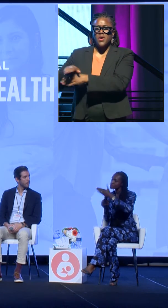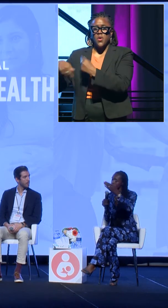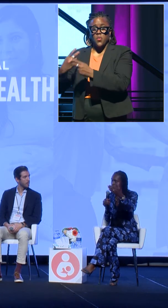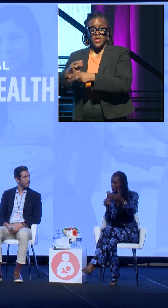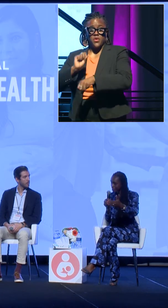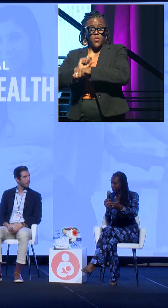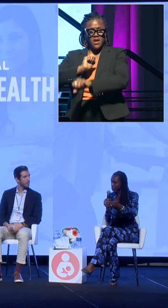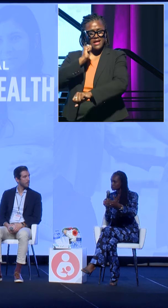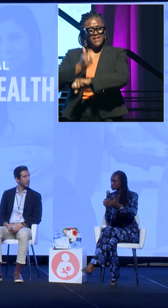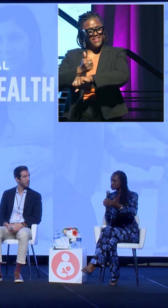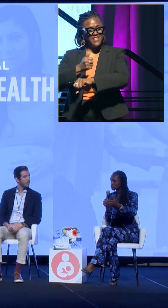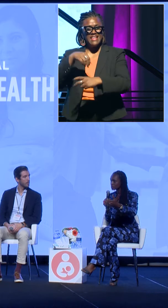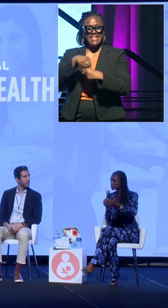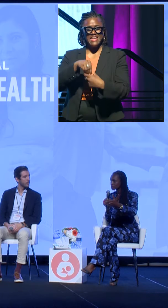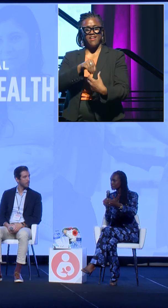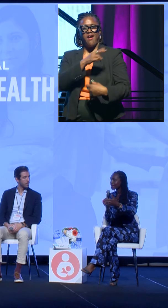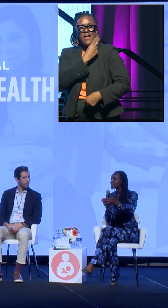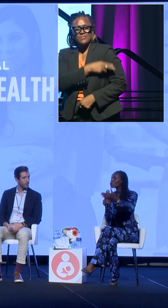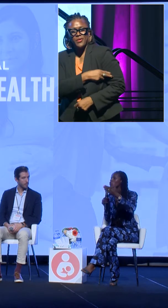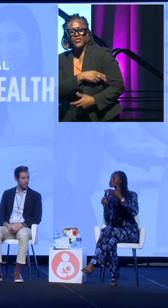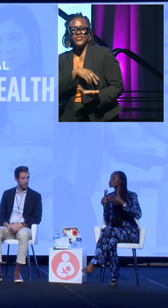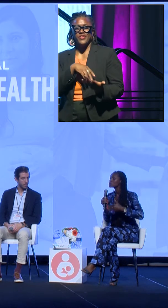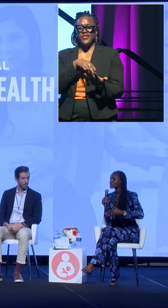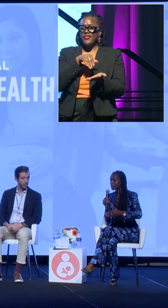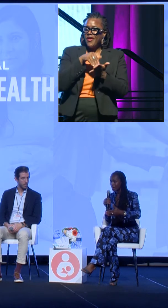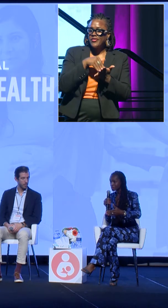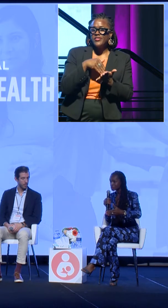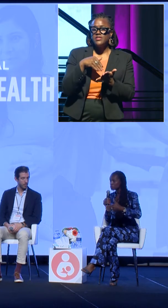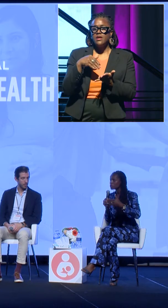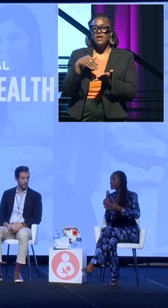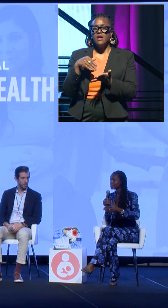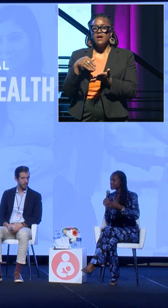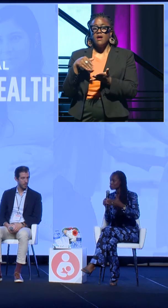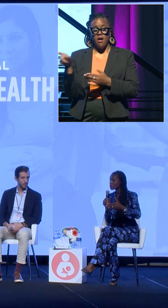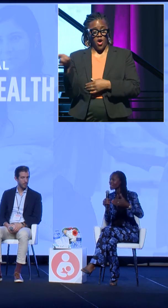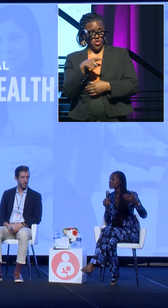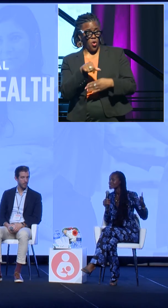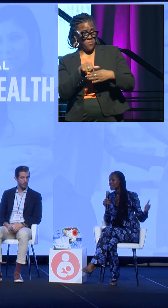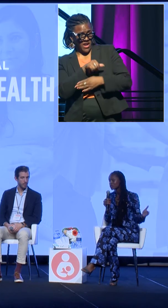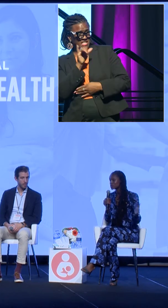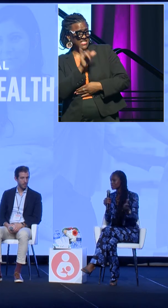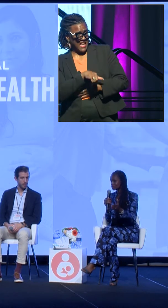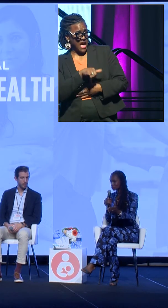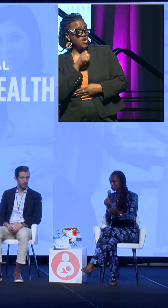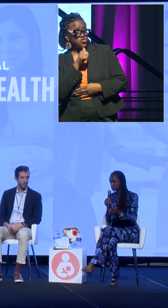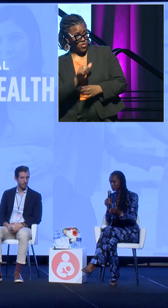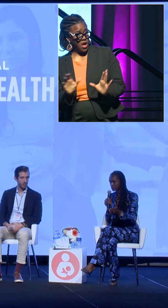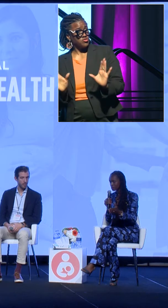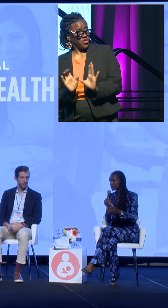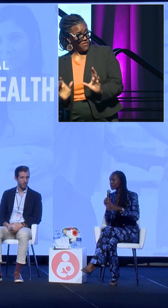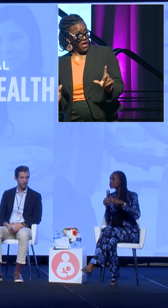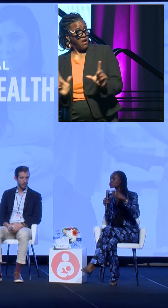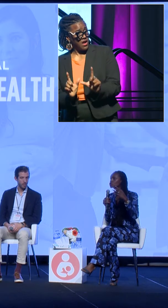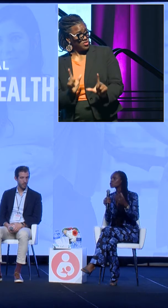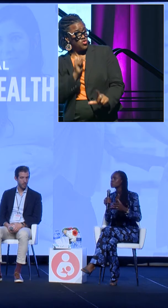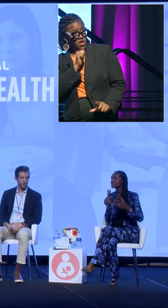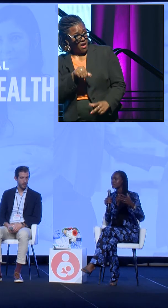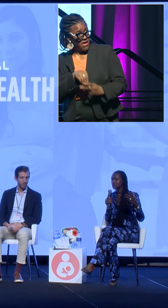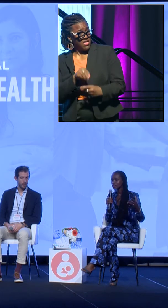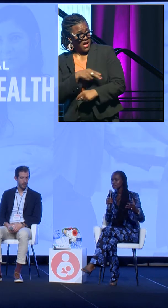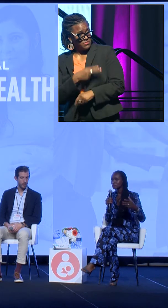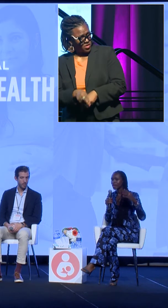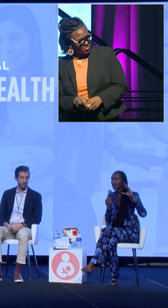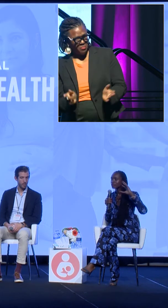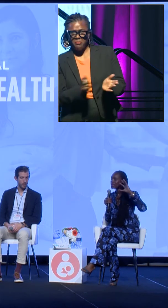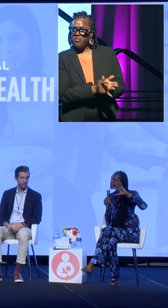put inside of institutions, and then we were criminalized for practicing work outside of those institutions. And so many